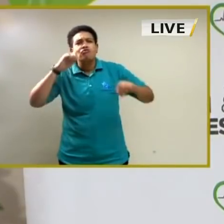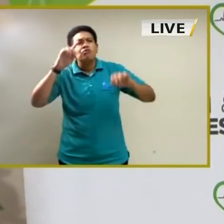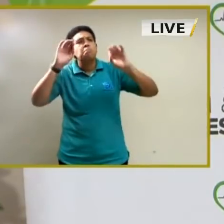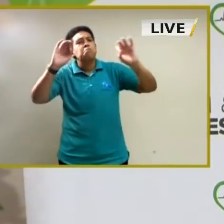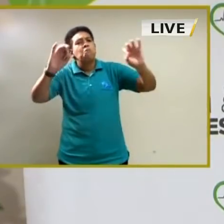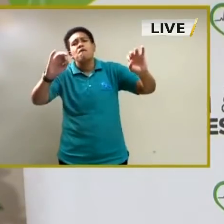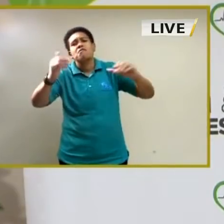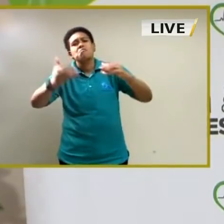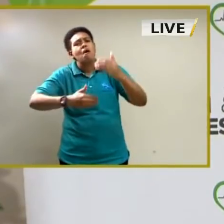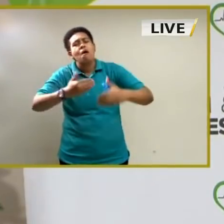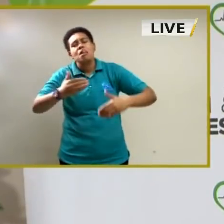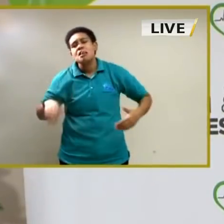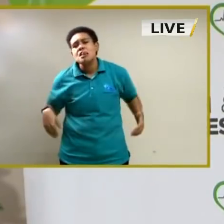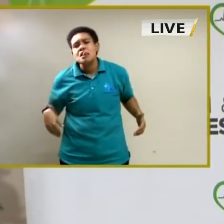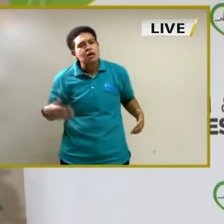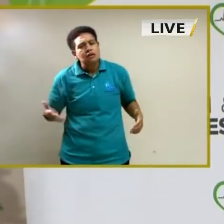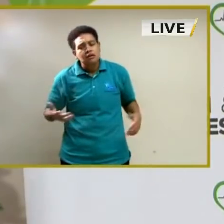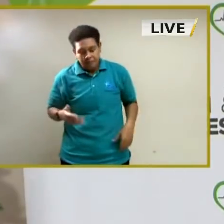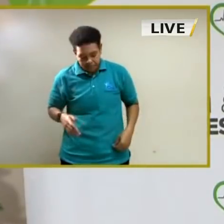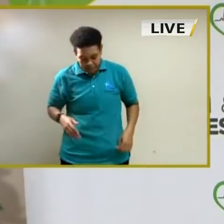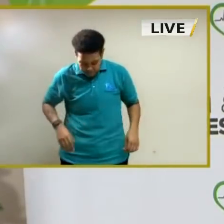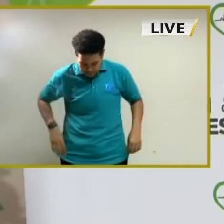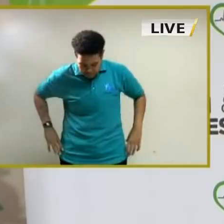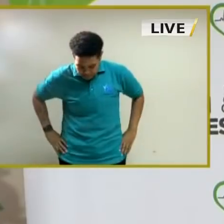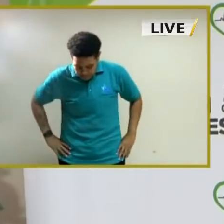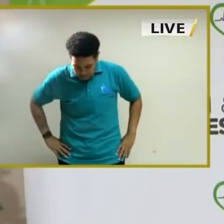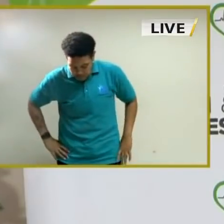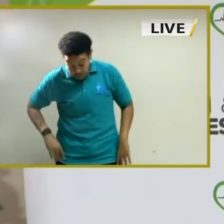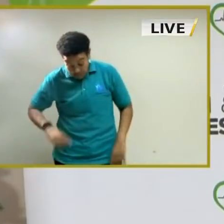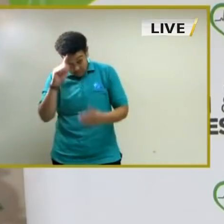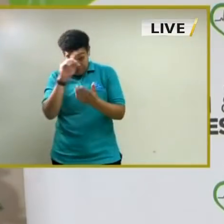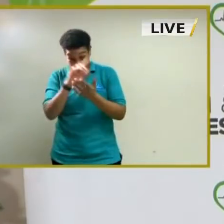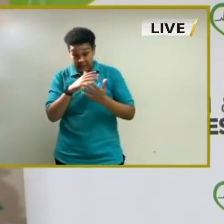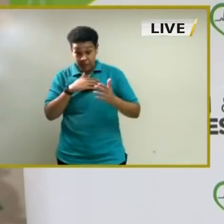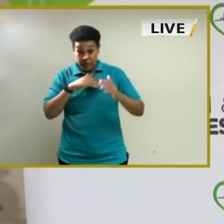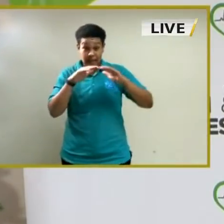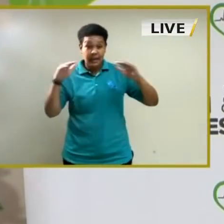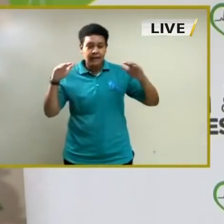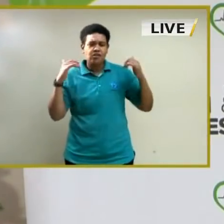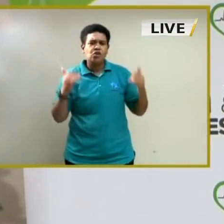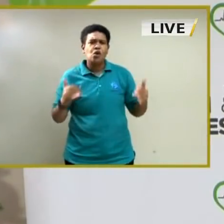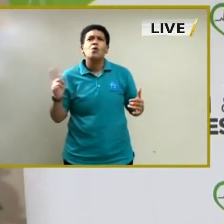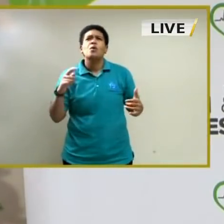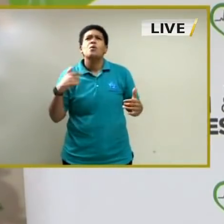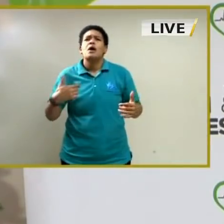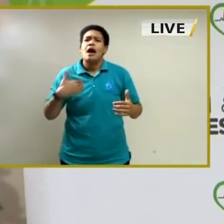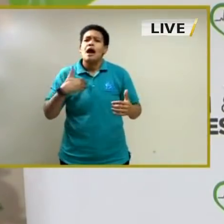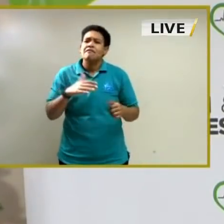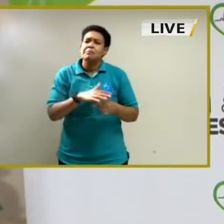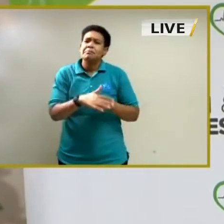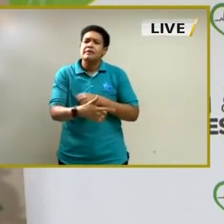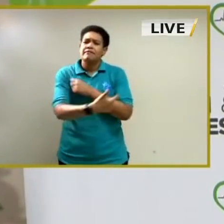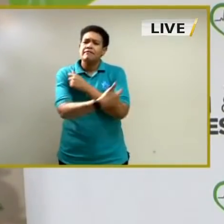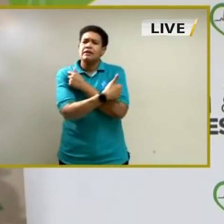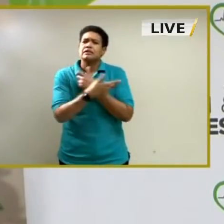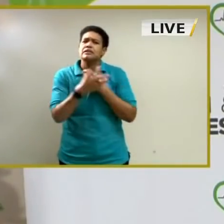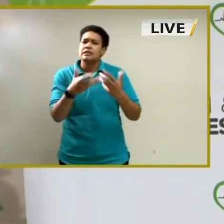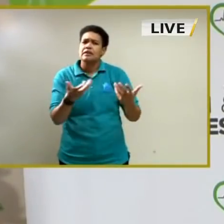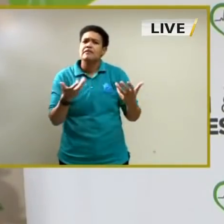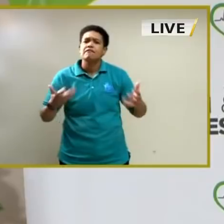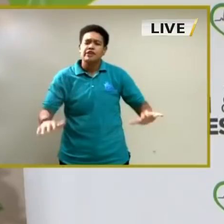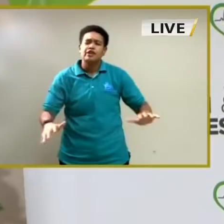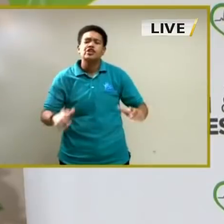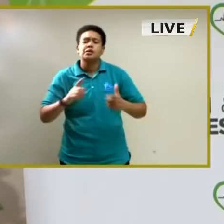perfect process. But I do believe we're at a stage now where we have the vaccines and